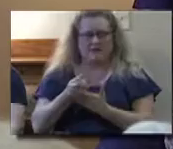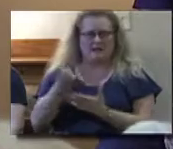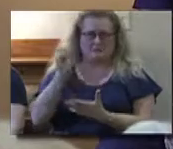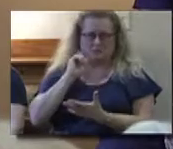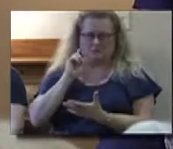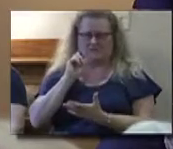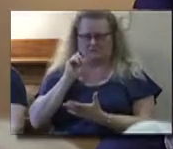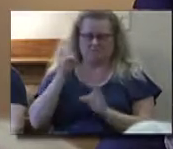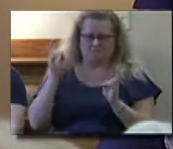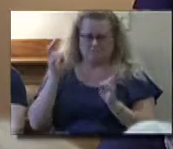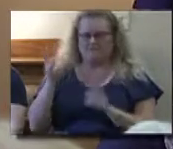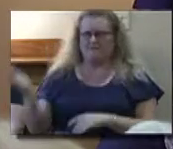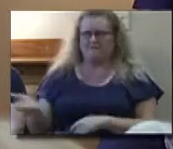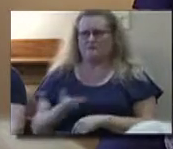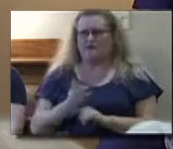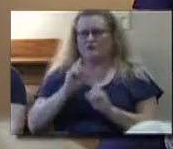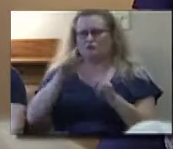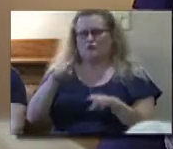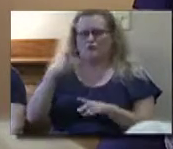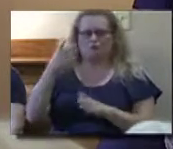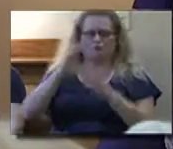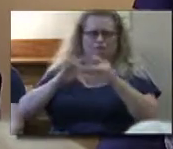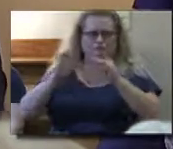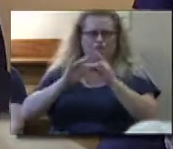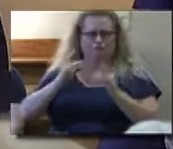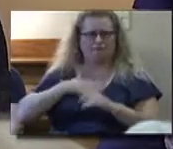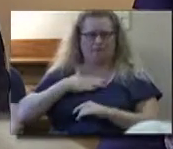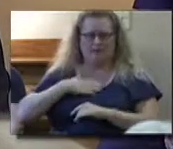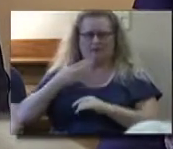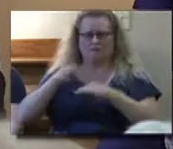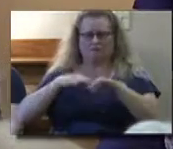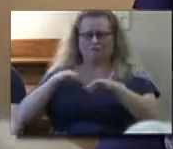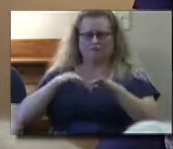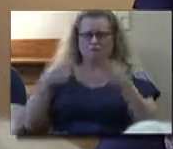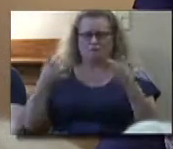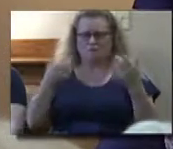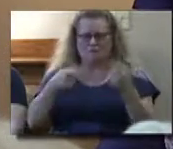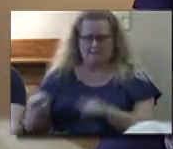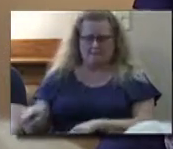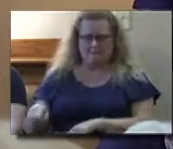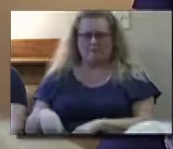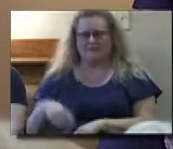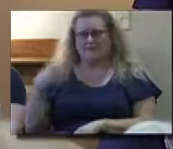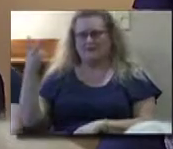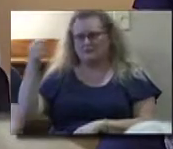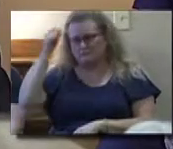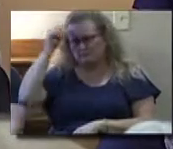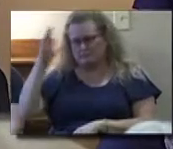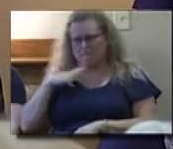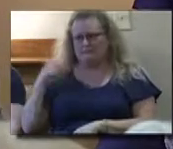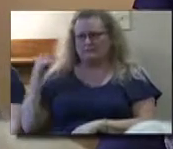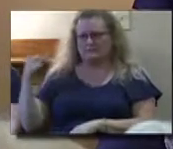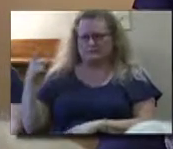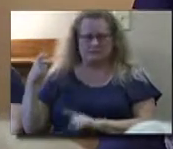to go and give my presentation. I tell them what happened. Two guys beat me